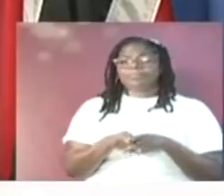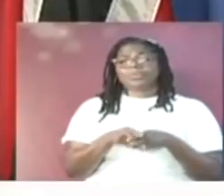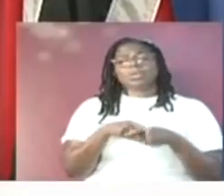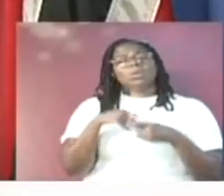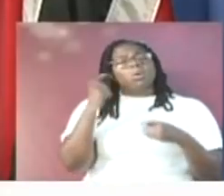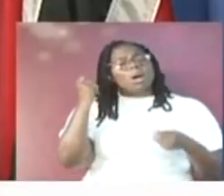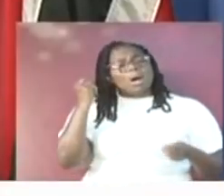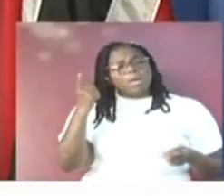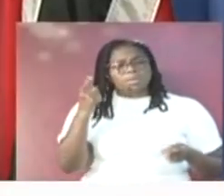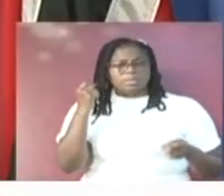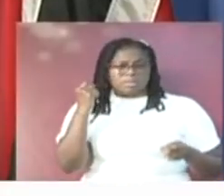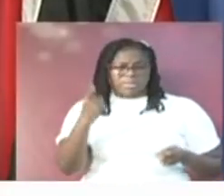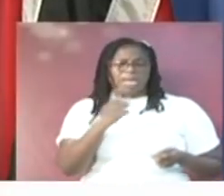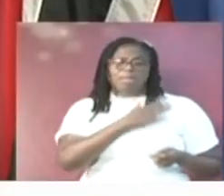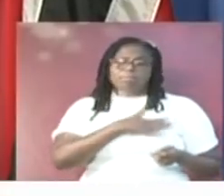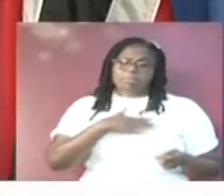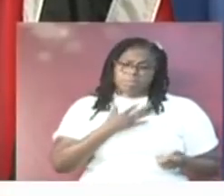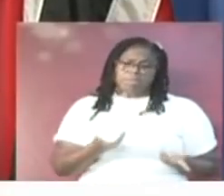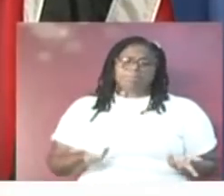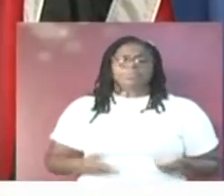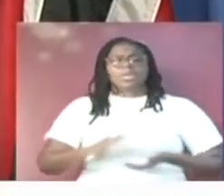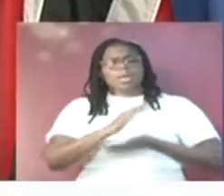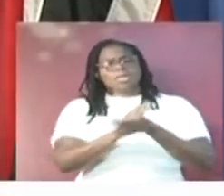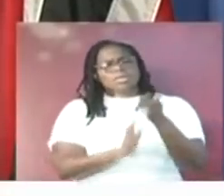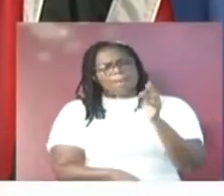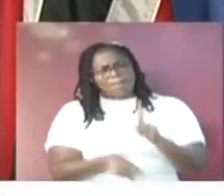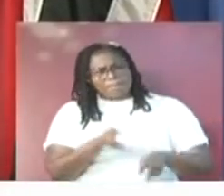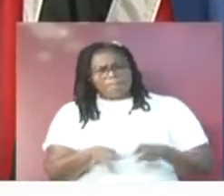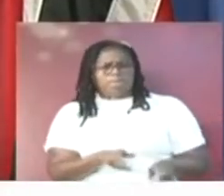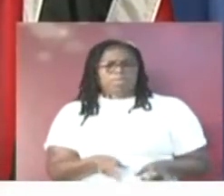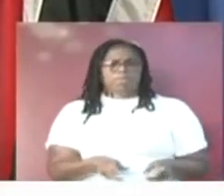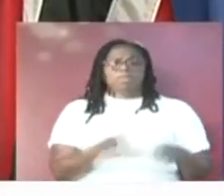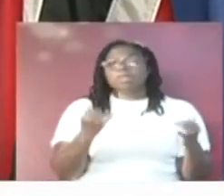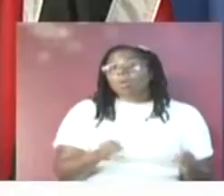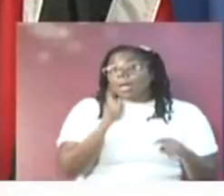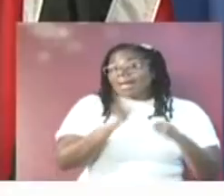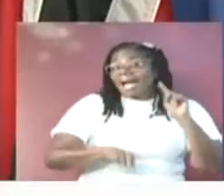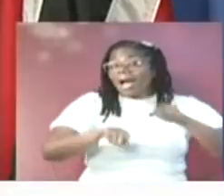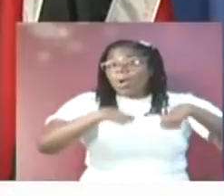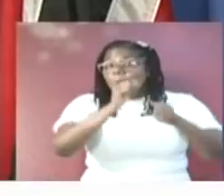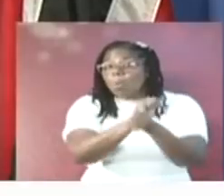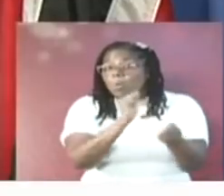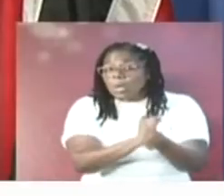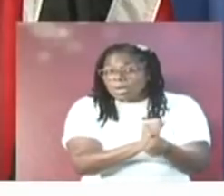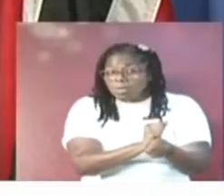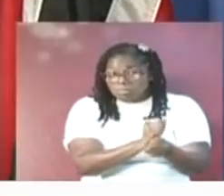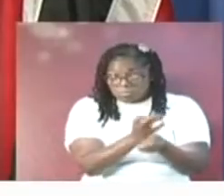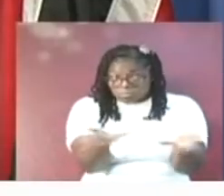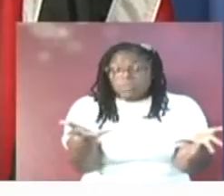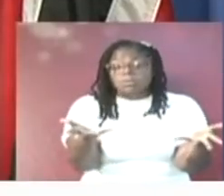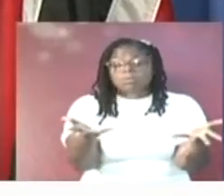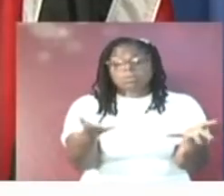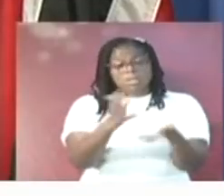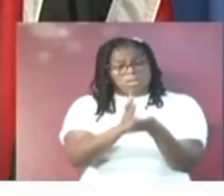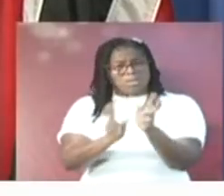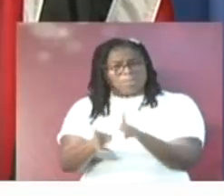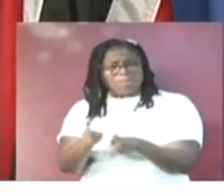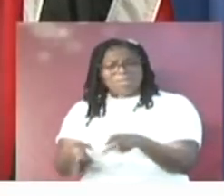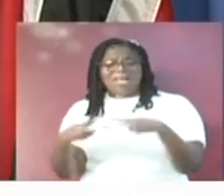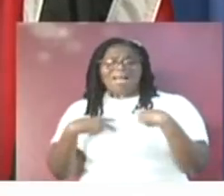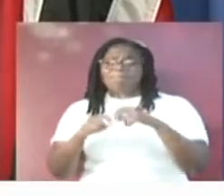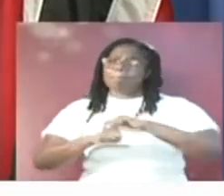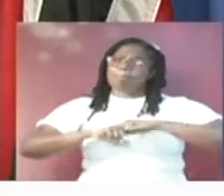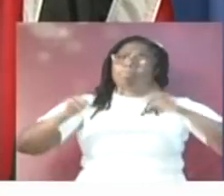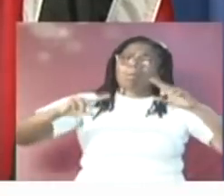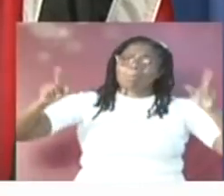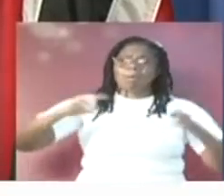required are likely to take the position that they have been personally persecuted, that they have been